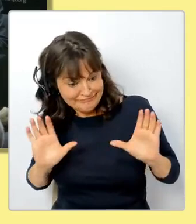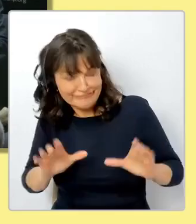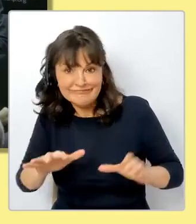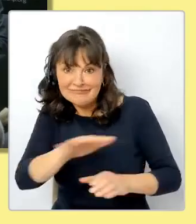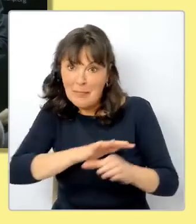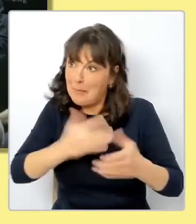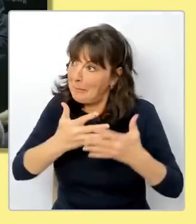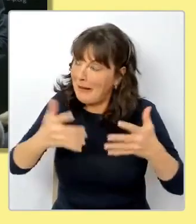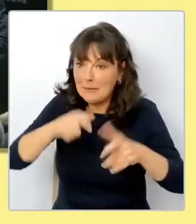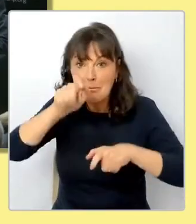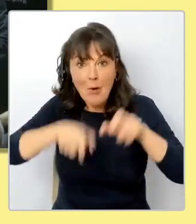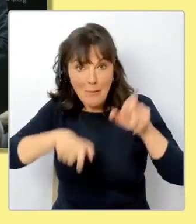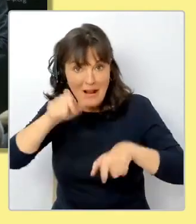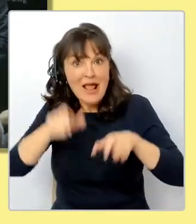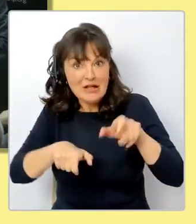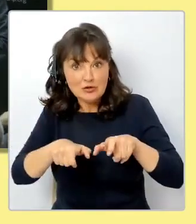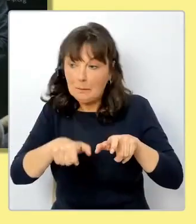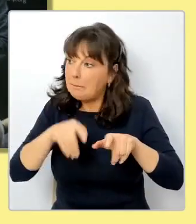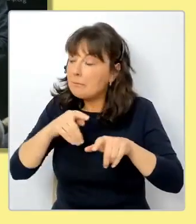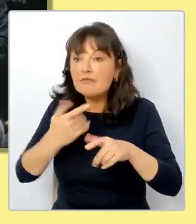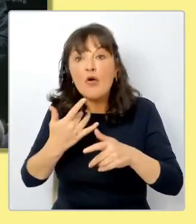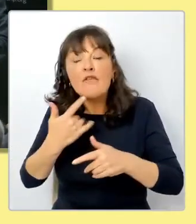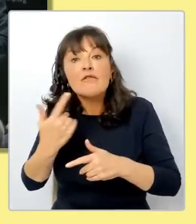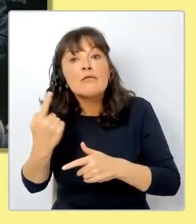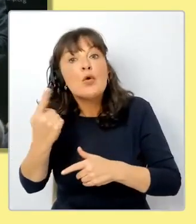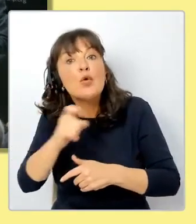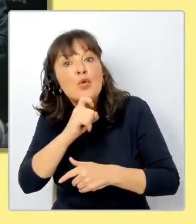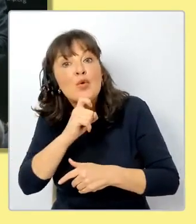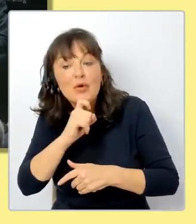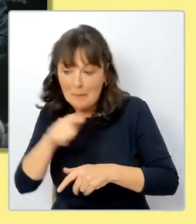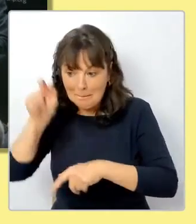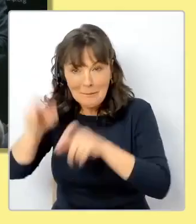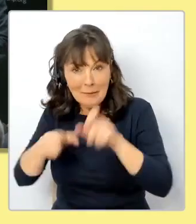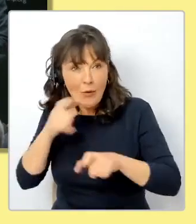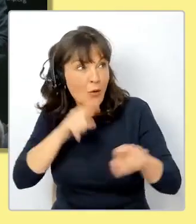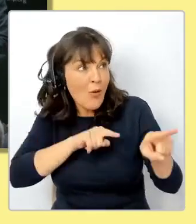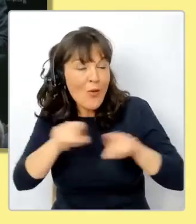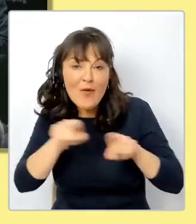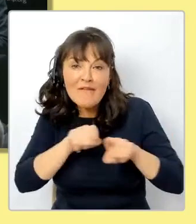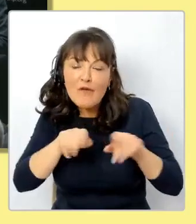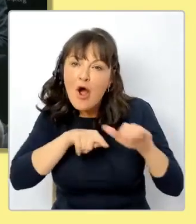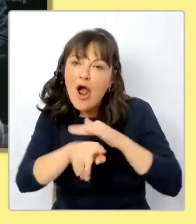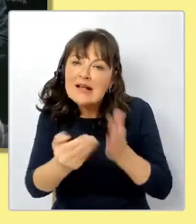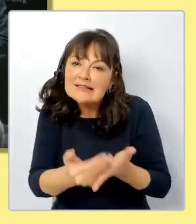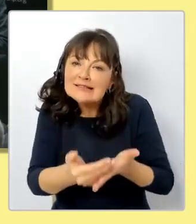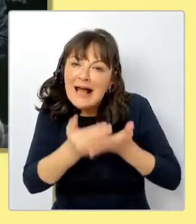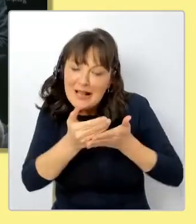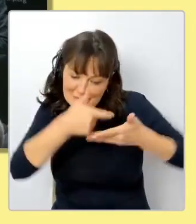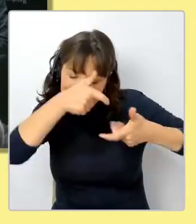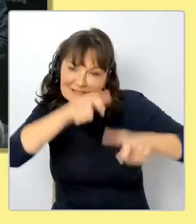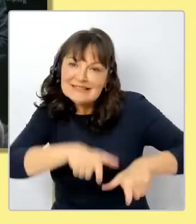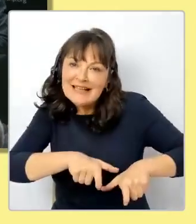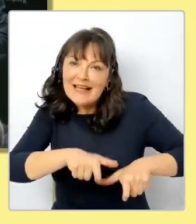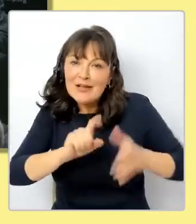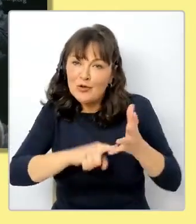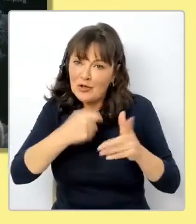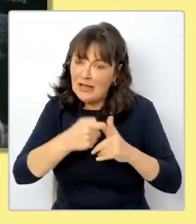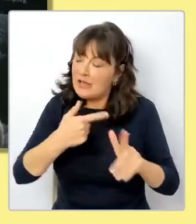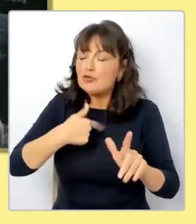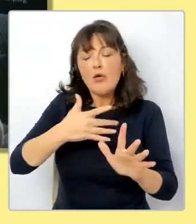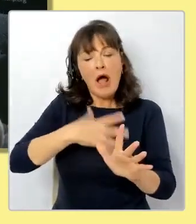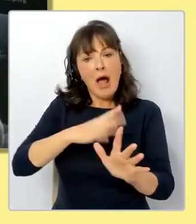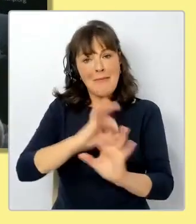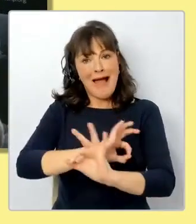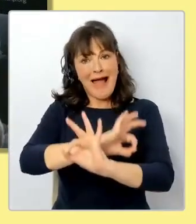population of people who are seeking asylum in the whole of the UK. So, in the spirit of positivity that Mike